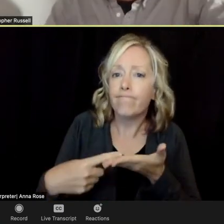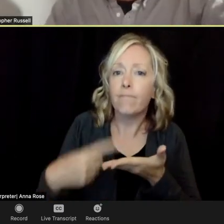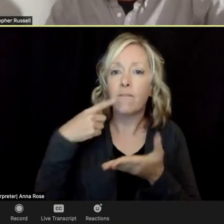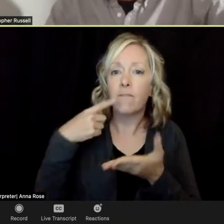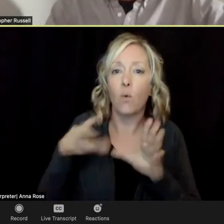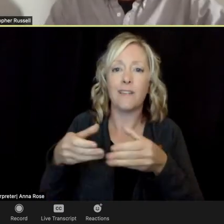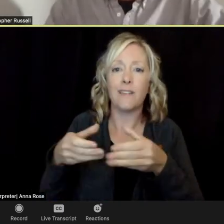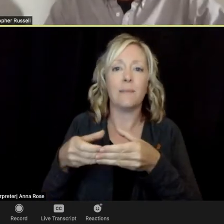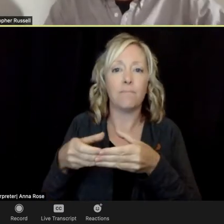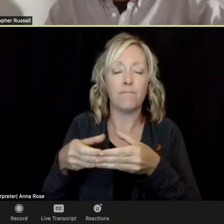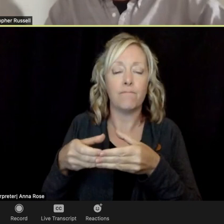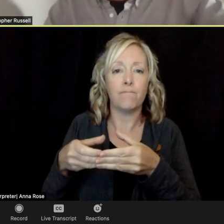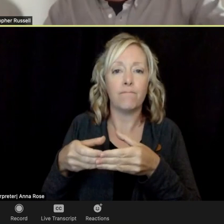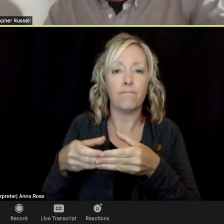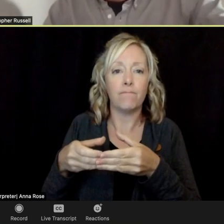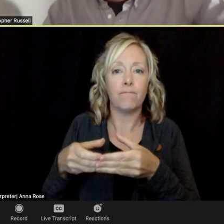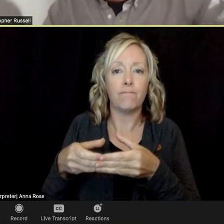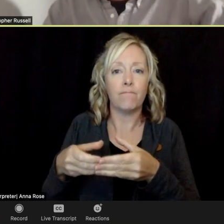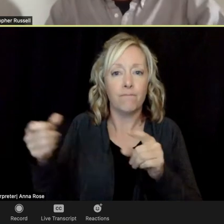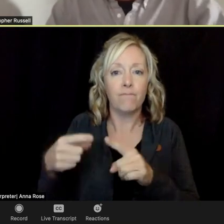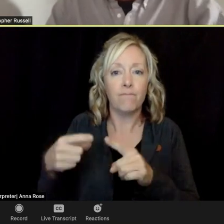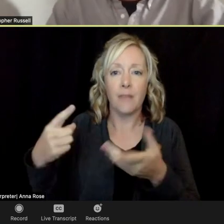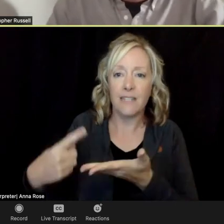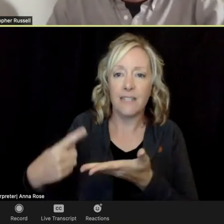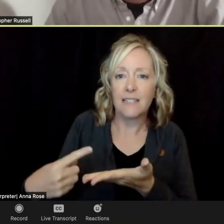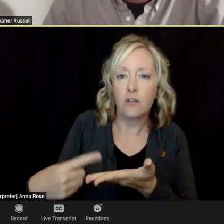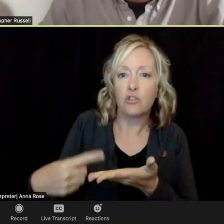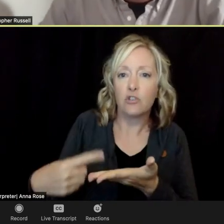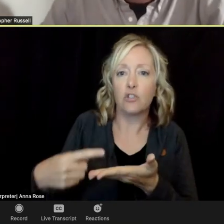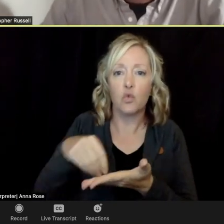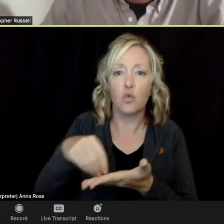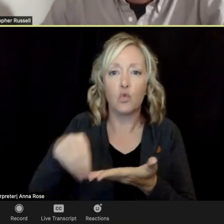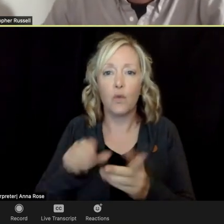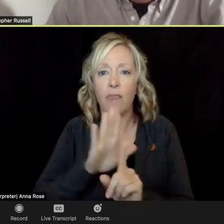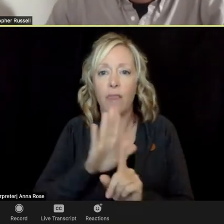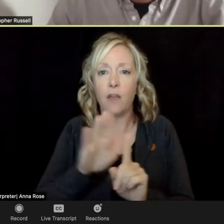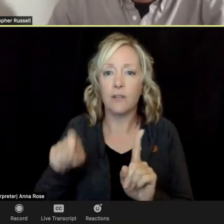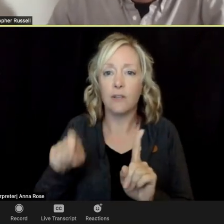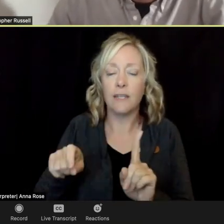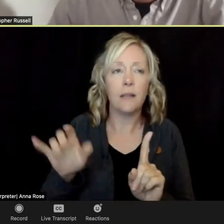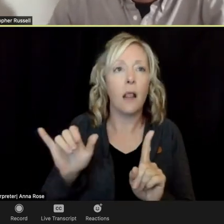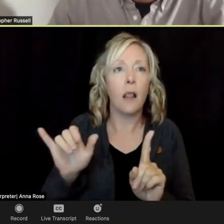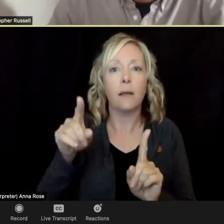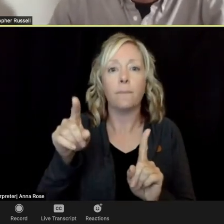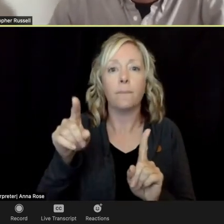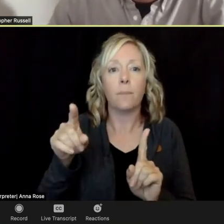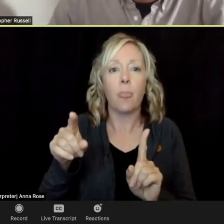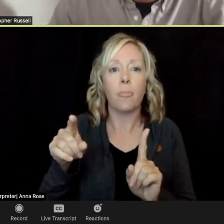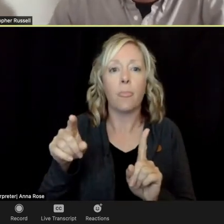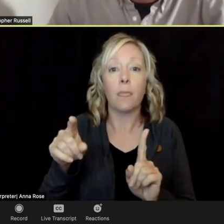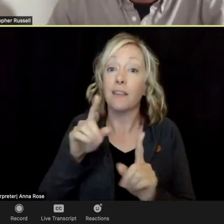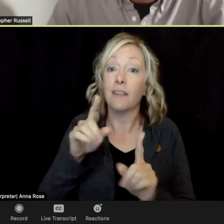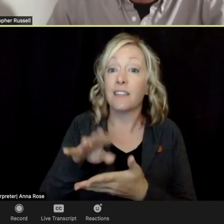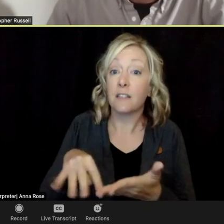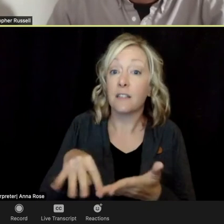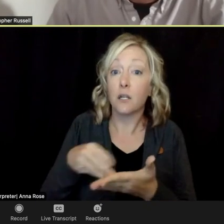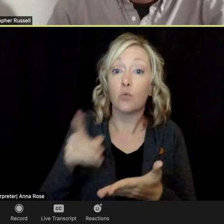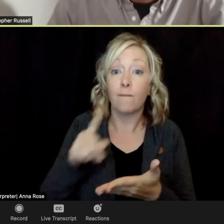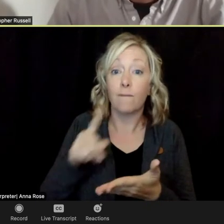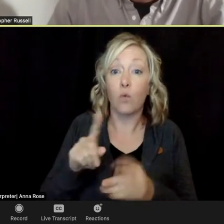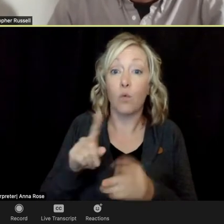team to get together and just talk about what the students' needs are. You could almost think of it like as a positioning schedule, as opposed